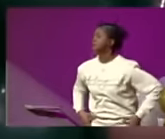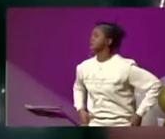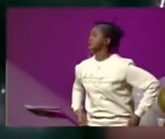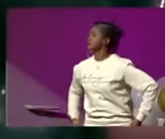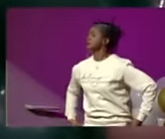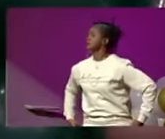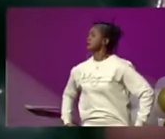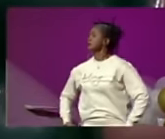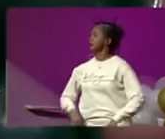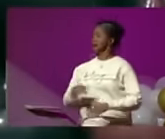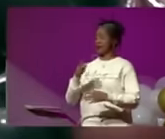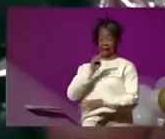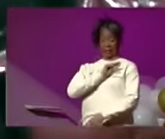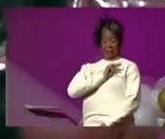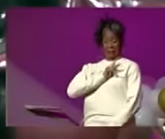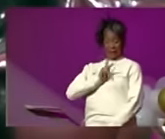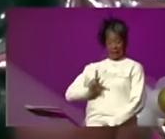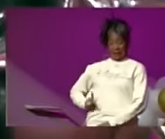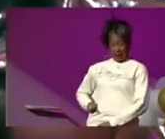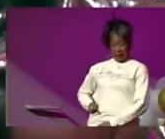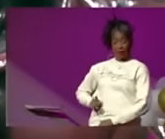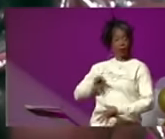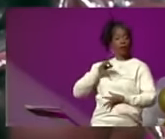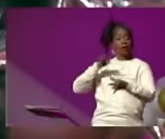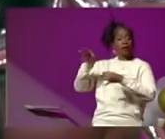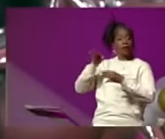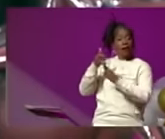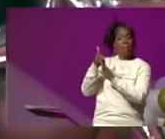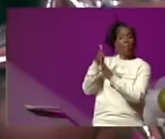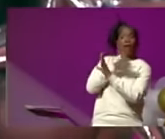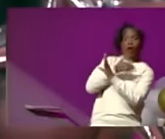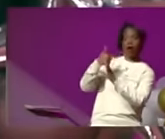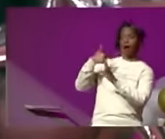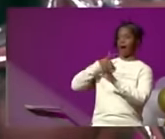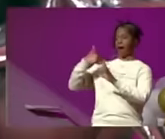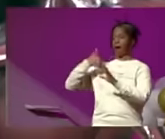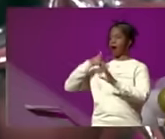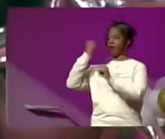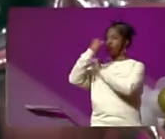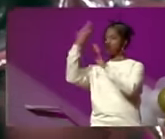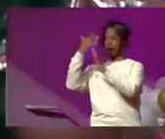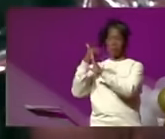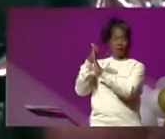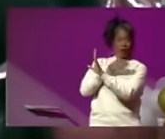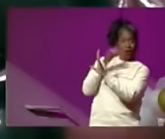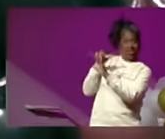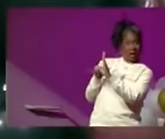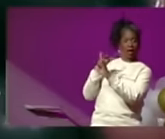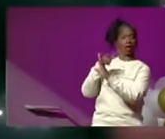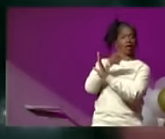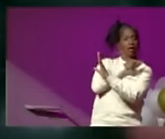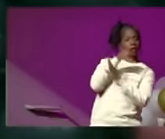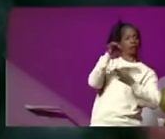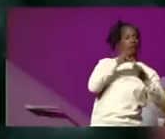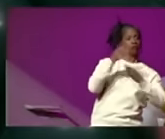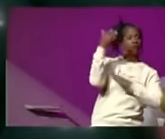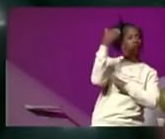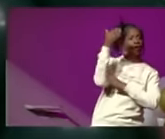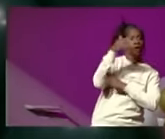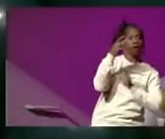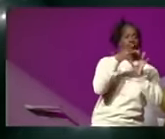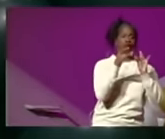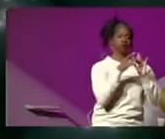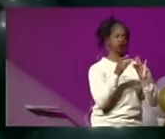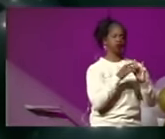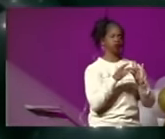King was talking about the American nightmare before Mahalia pushed him into saying,